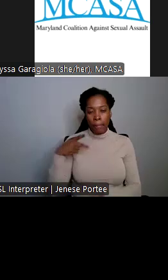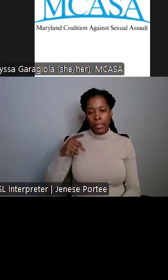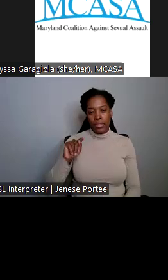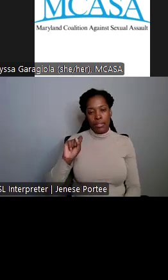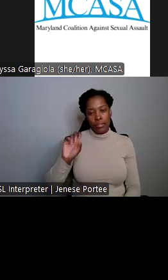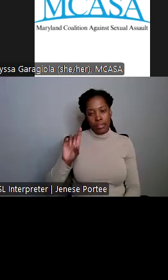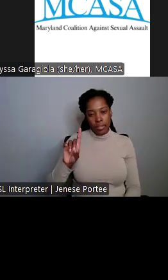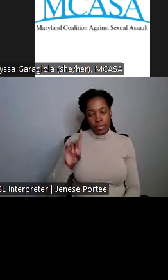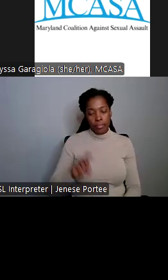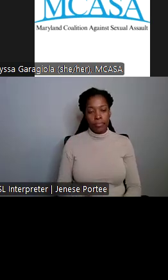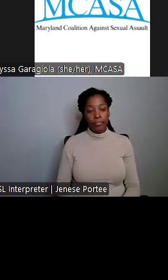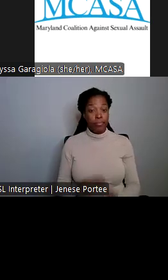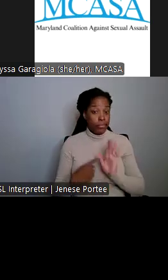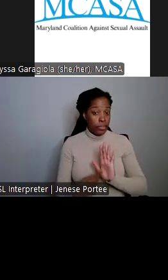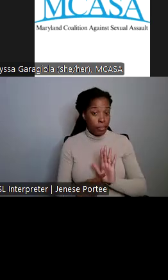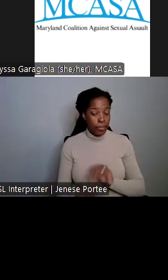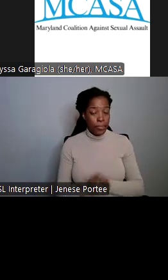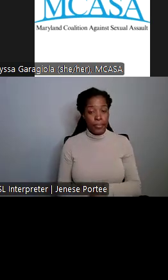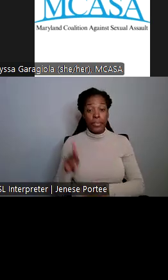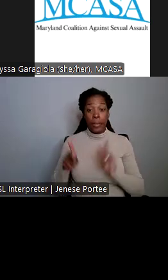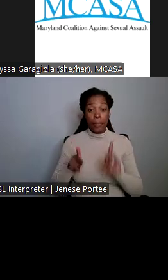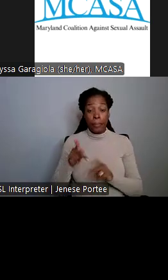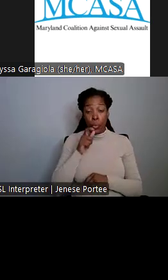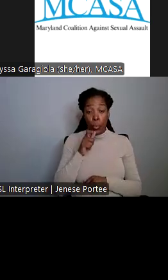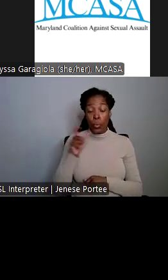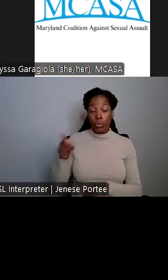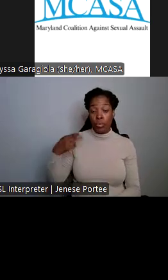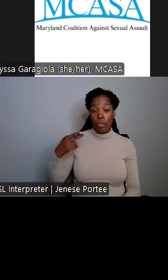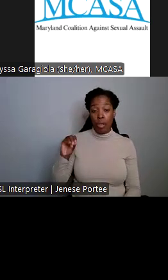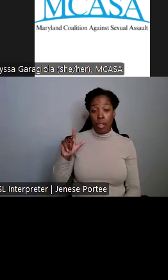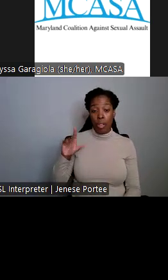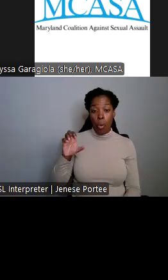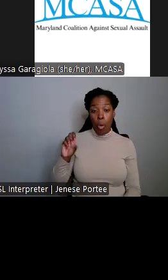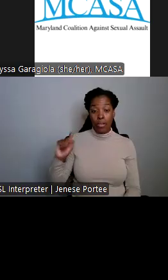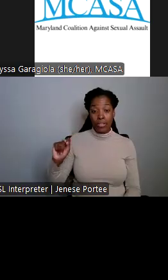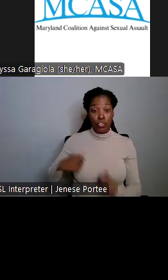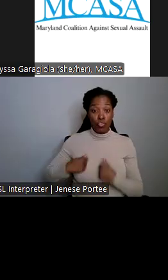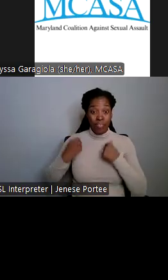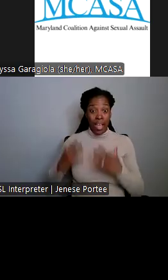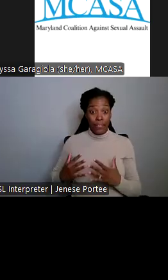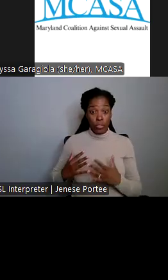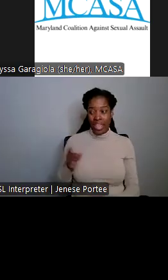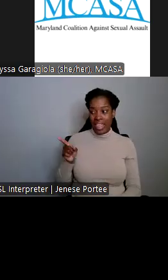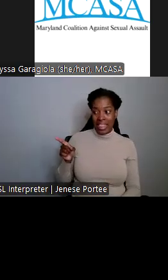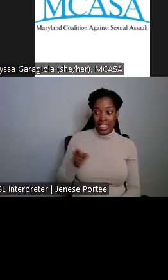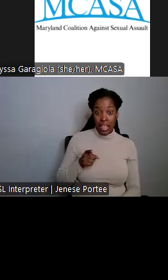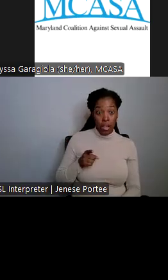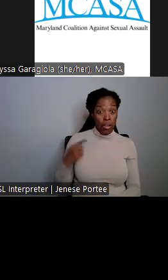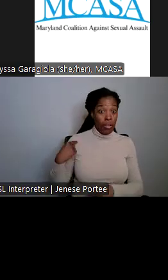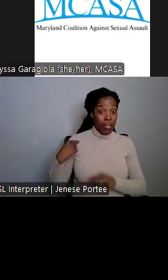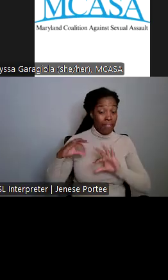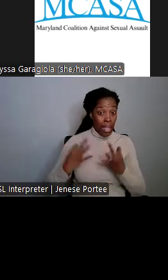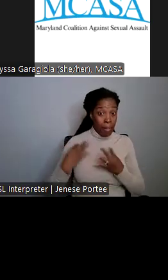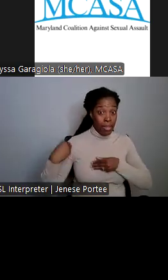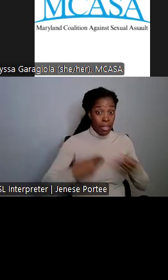examples are people that were descendants of Holocaust survivors were found to have physical symptoms of anxiety and trauma,